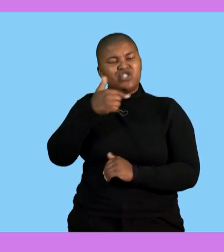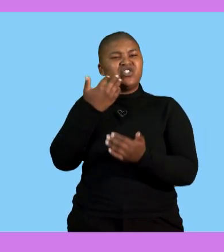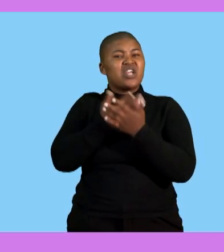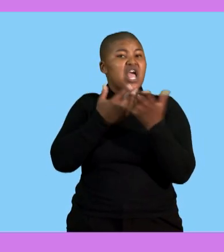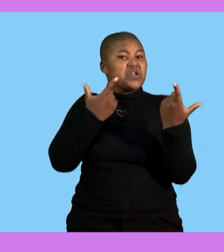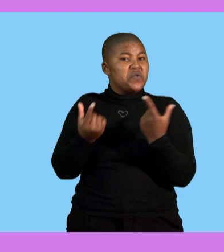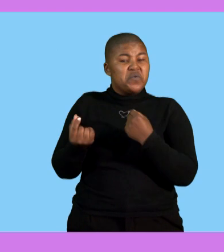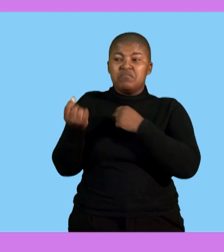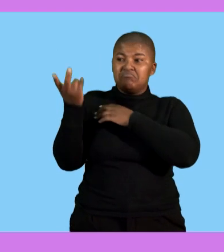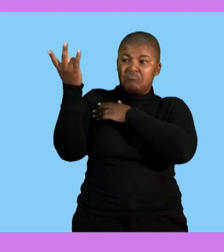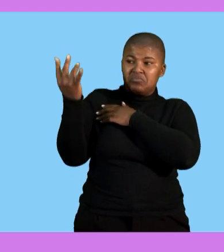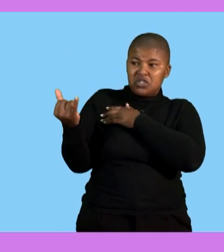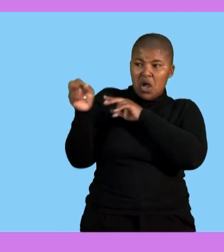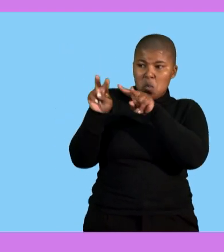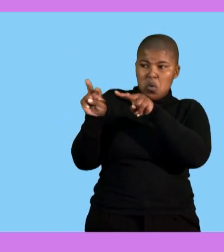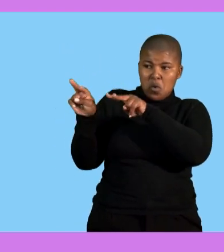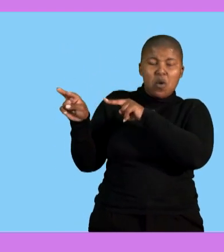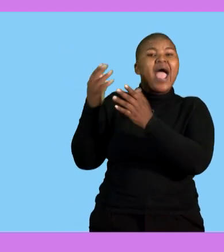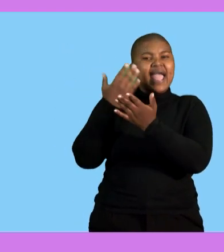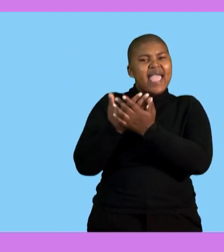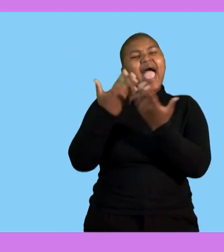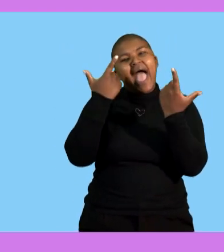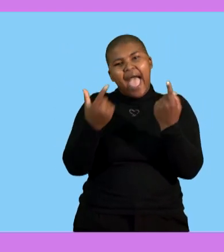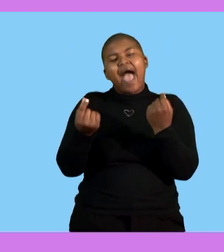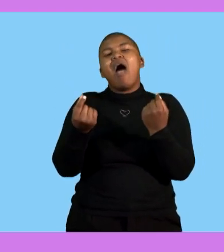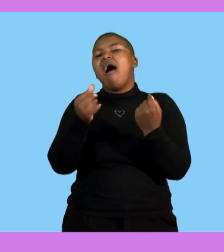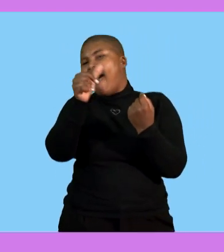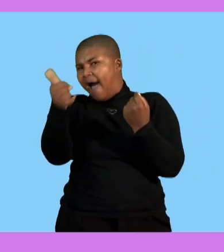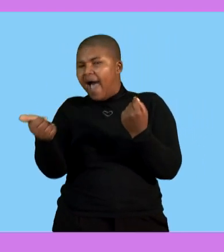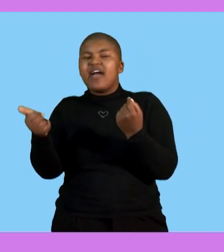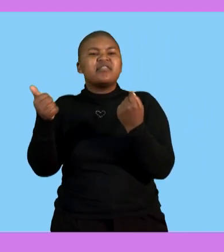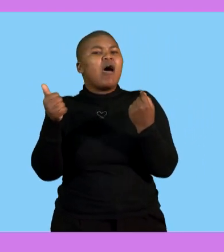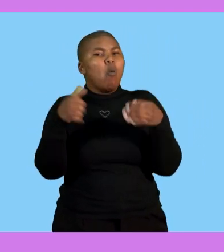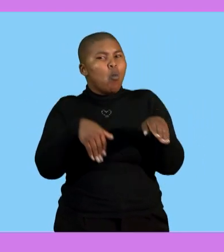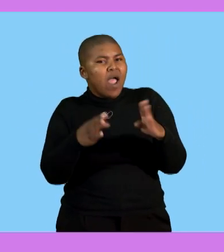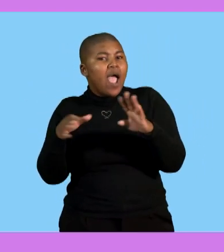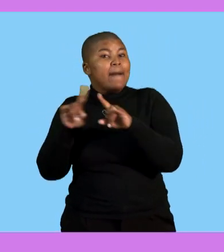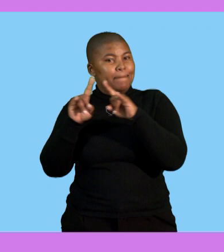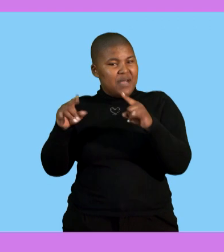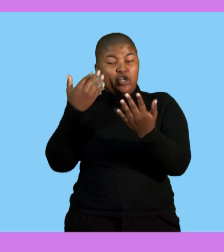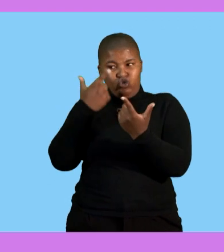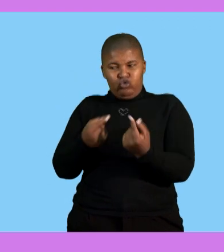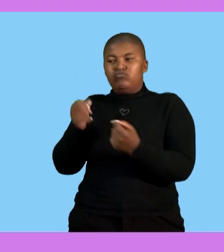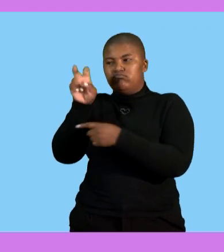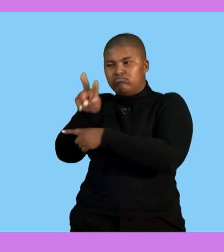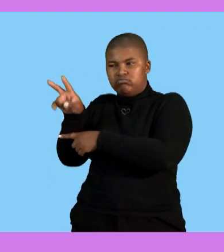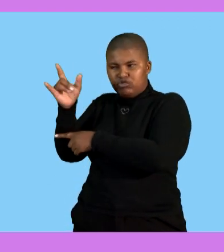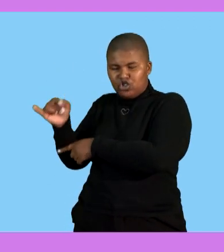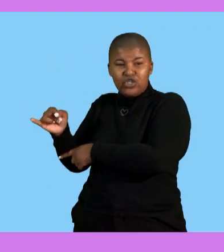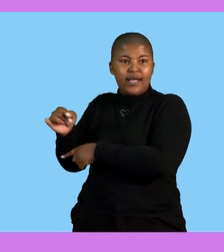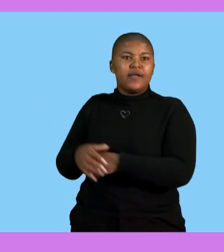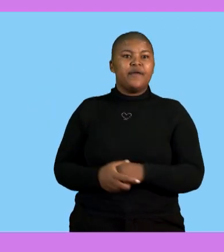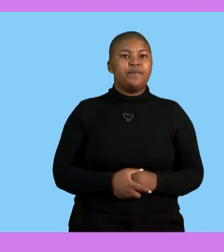can be other instruments, but observation can also be used. Number 3, the number of